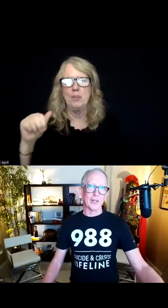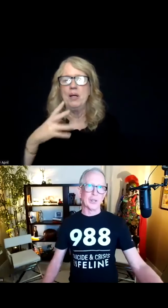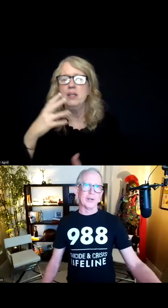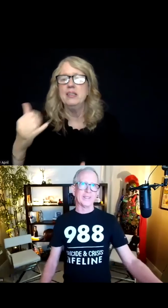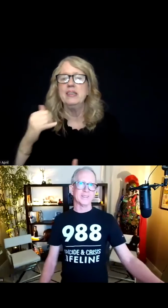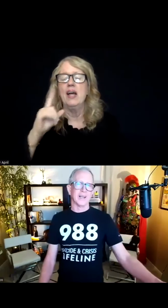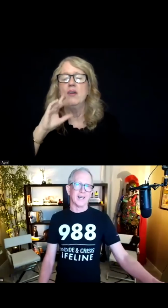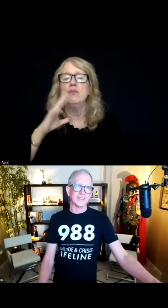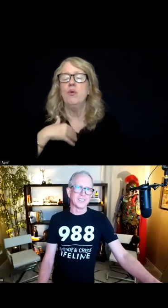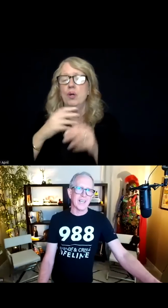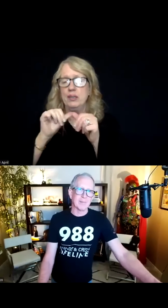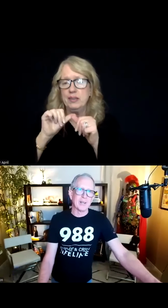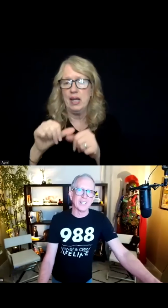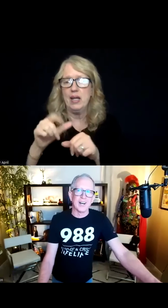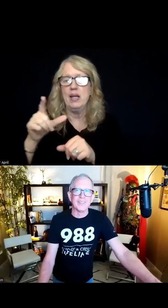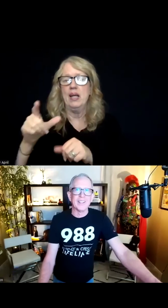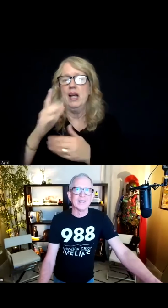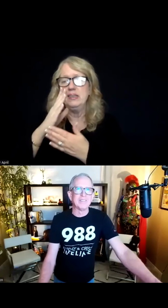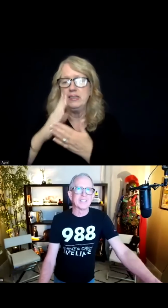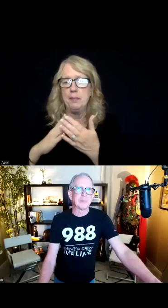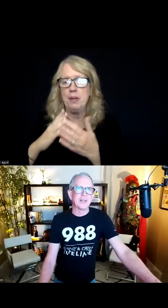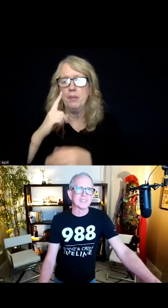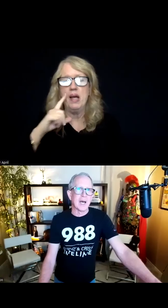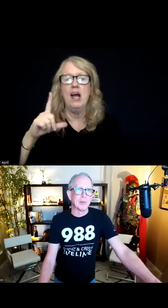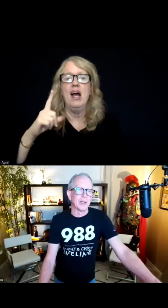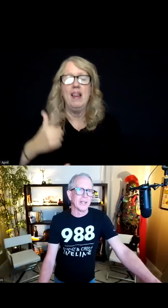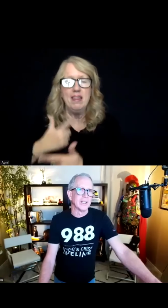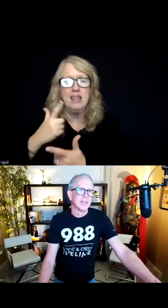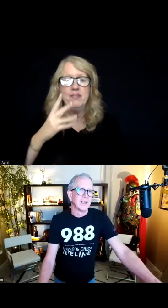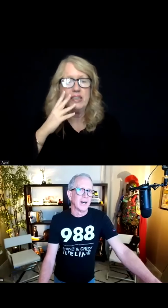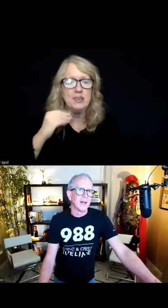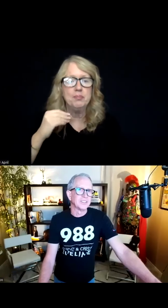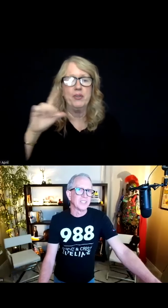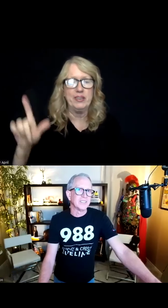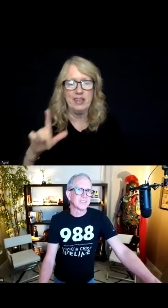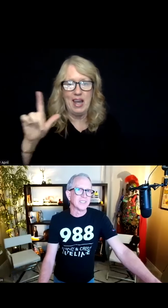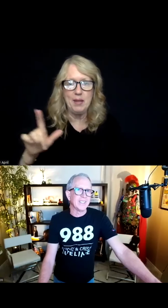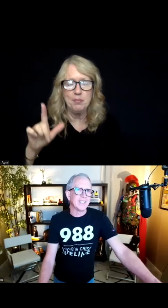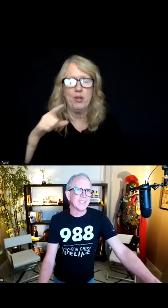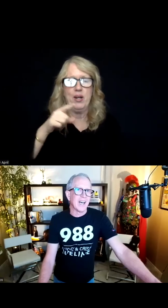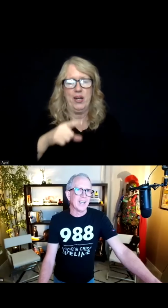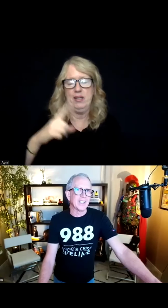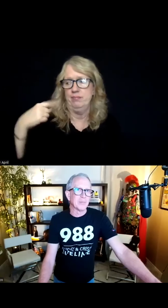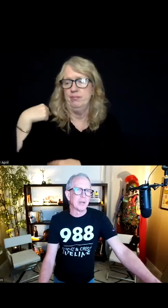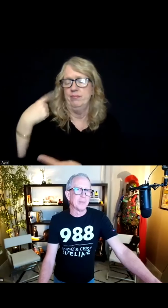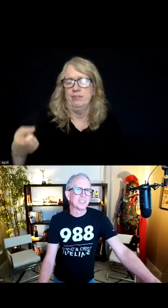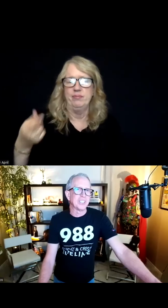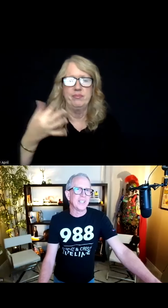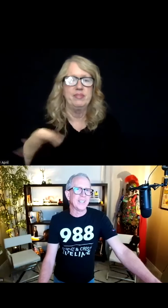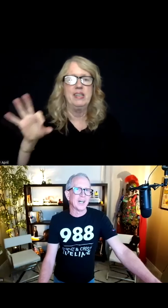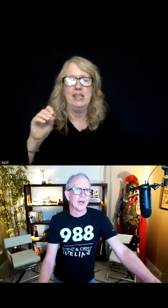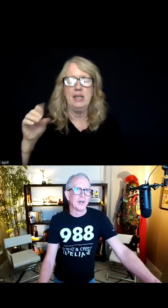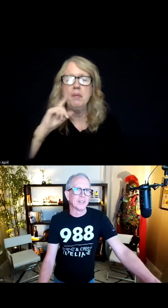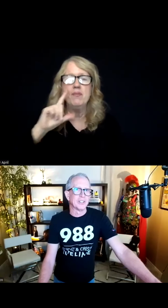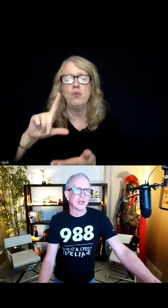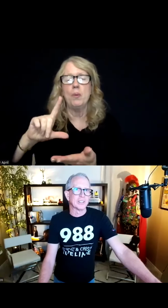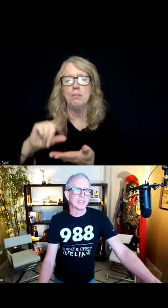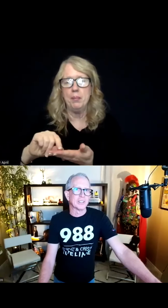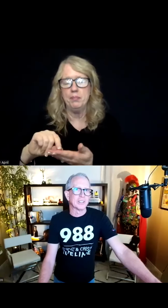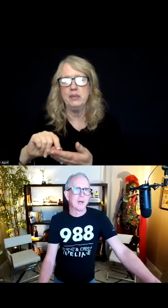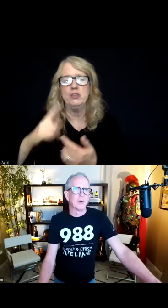our ongoing segment on the Lived Experience Library. Since 1990 and the publishing of